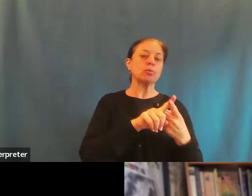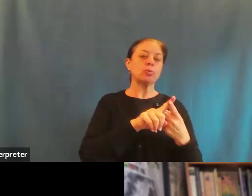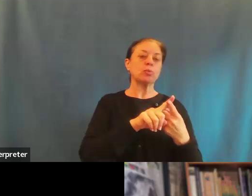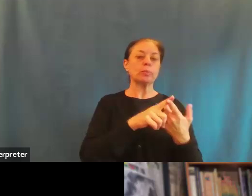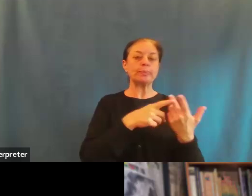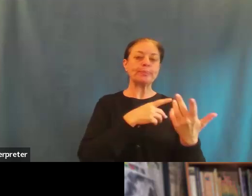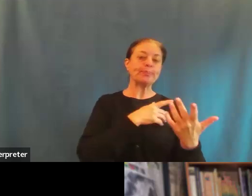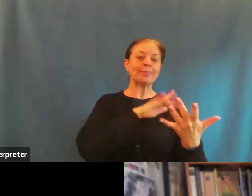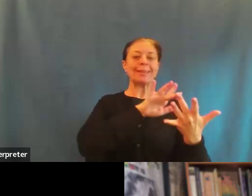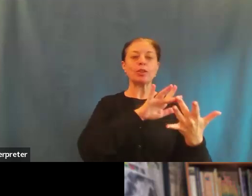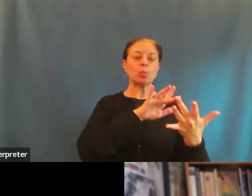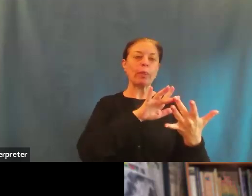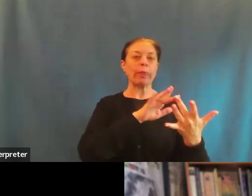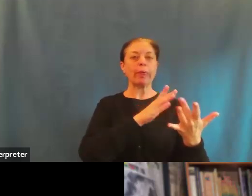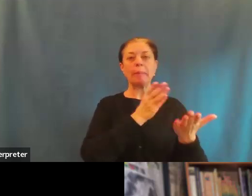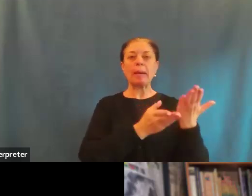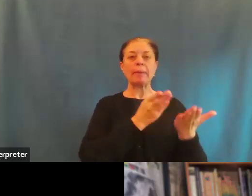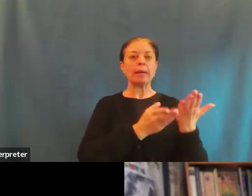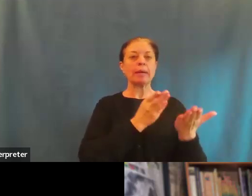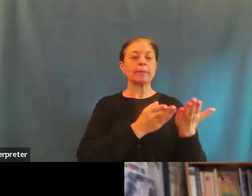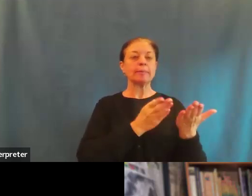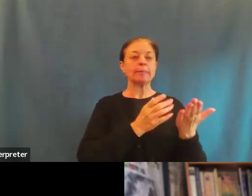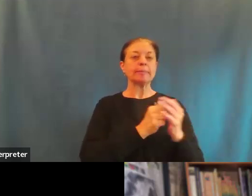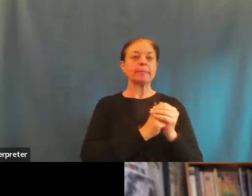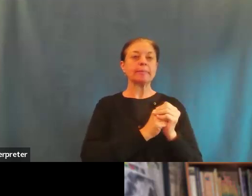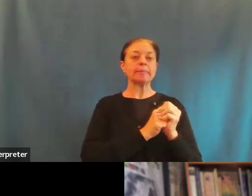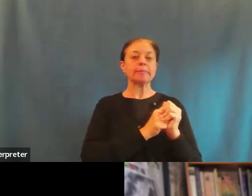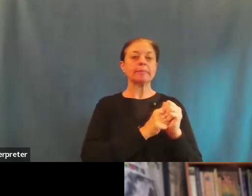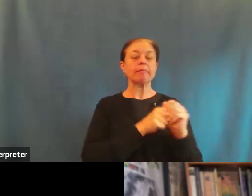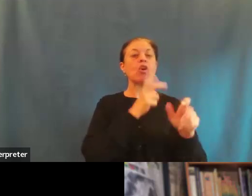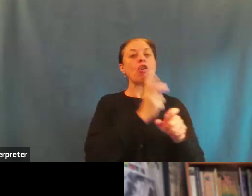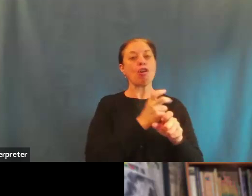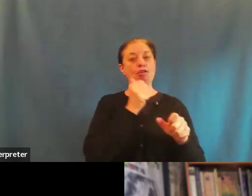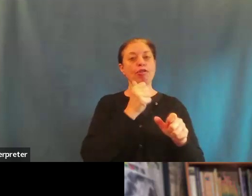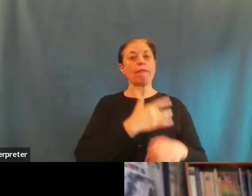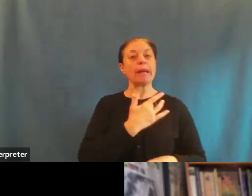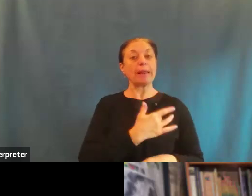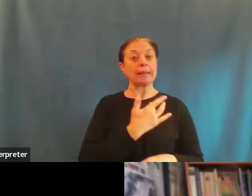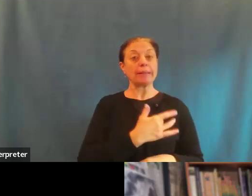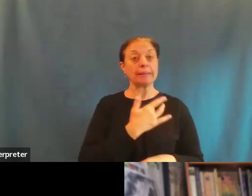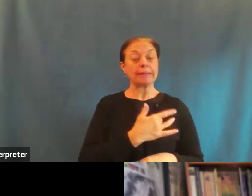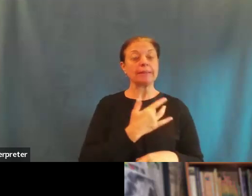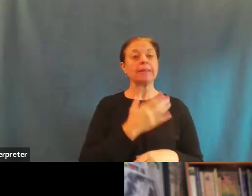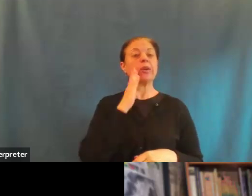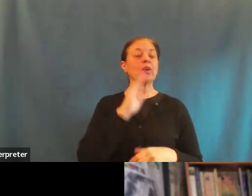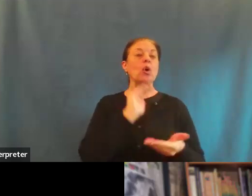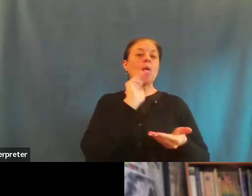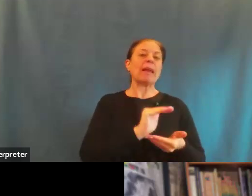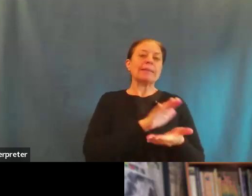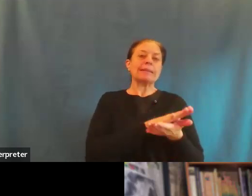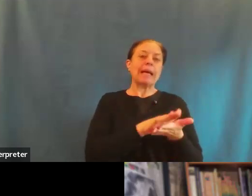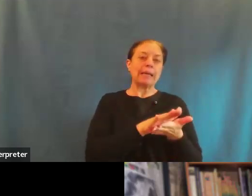with like maybe um harder feelings, less